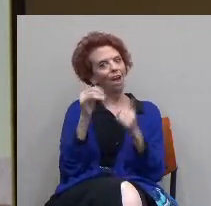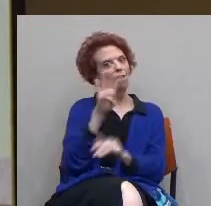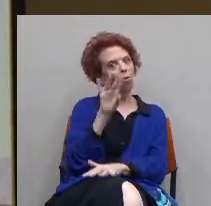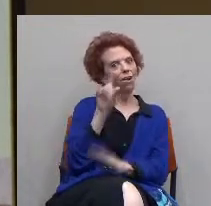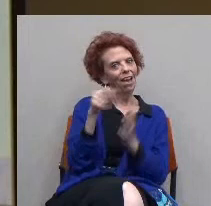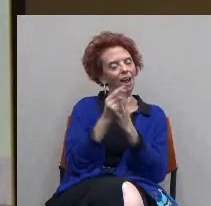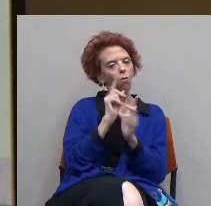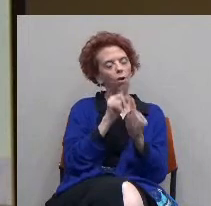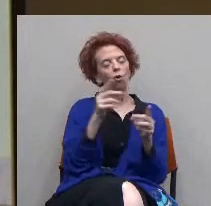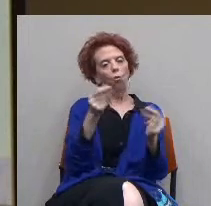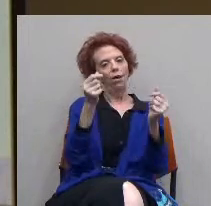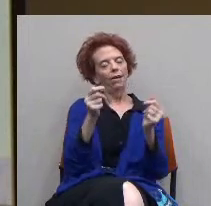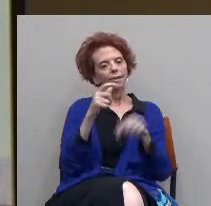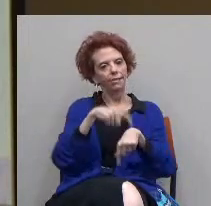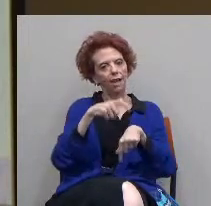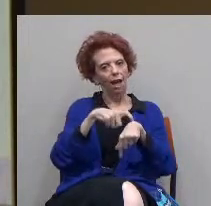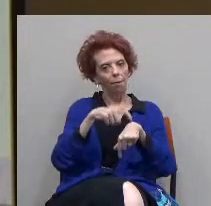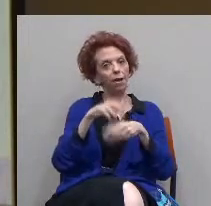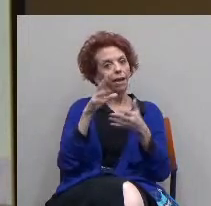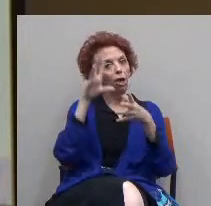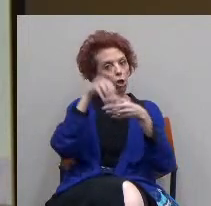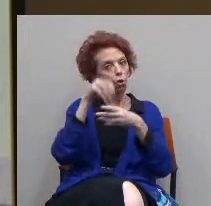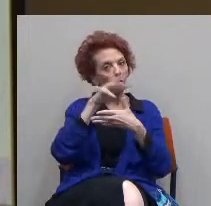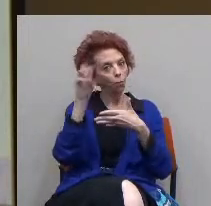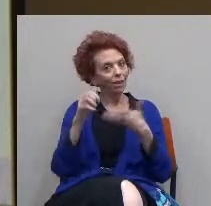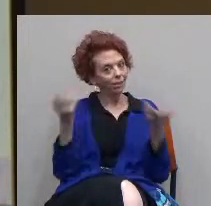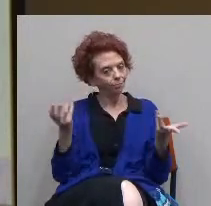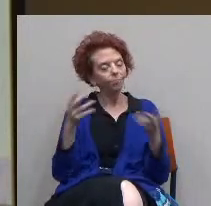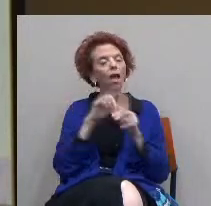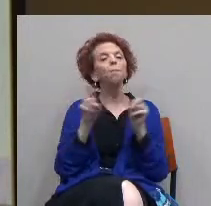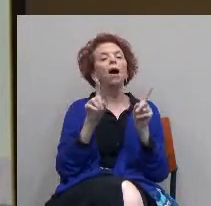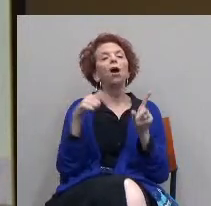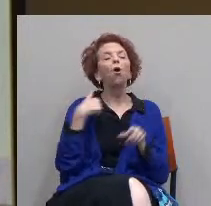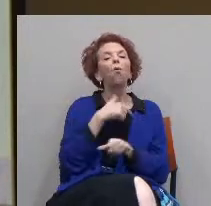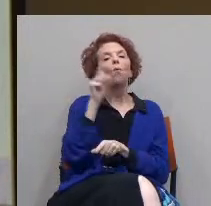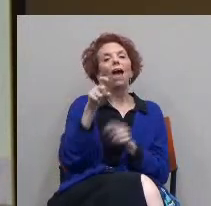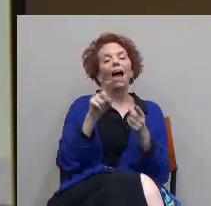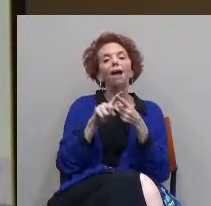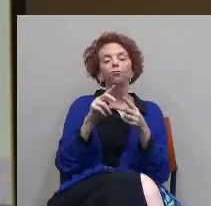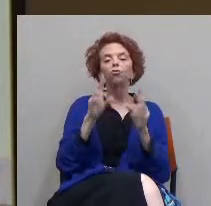around. Very quick timeline, including on weekends. But we have